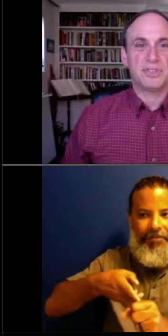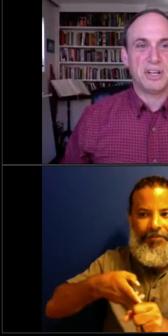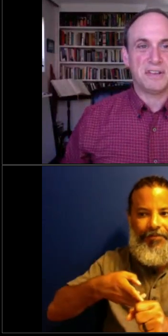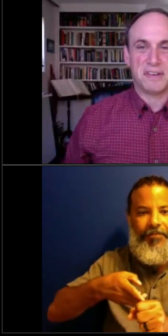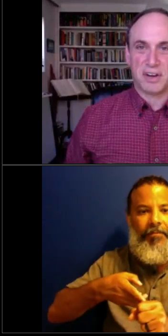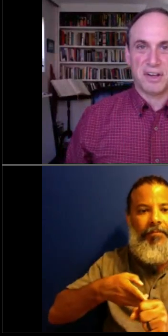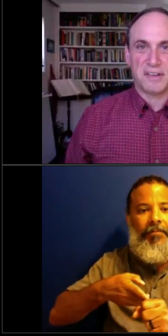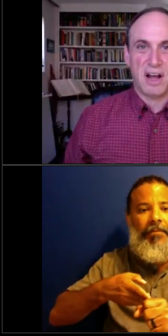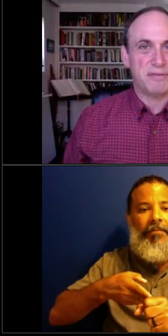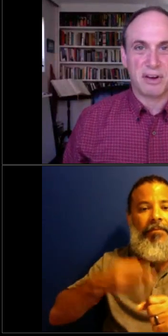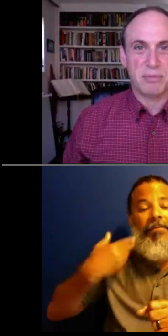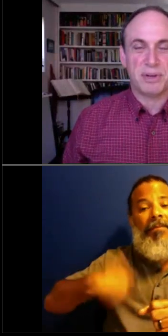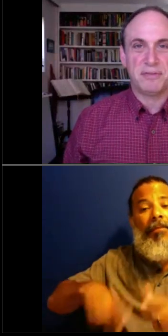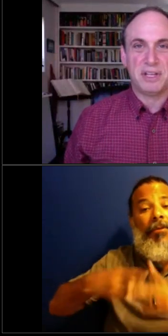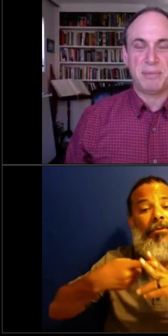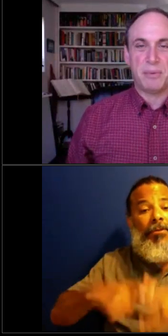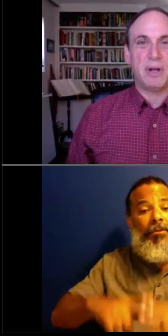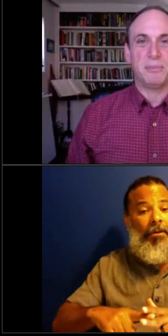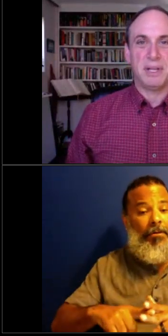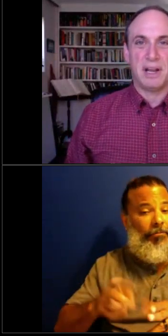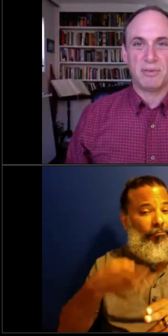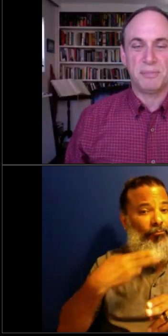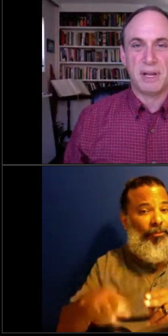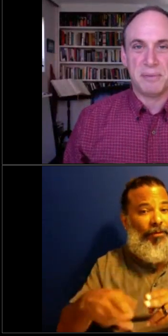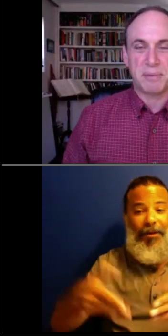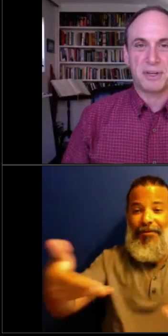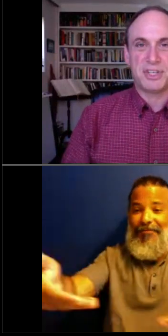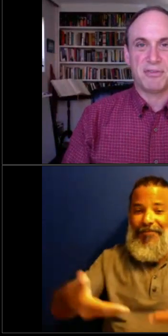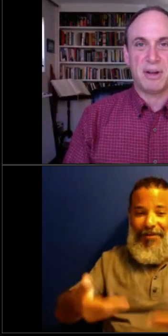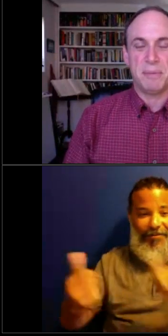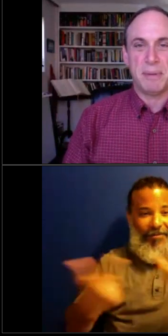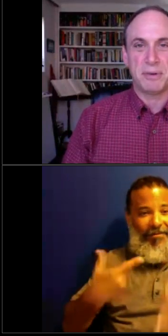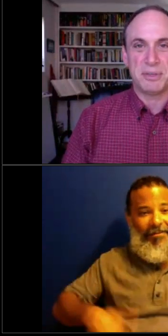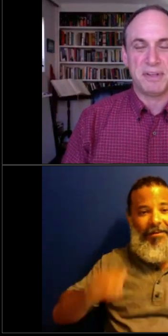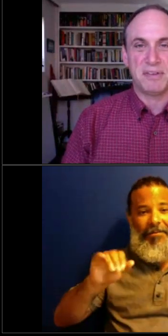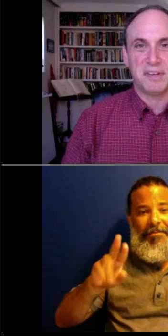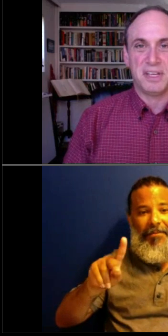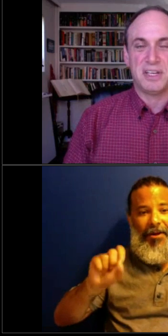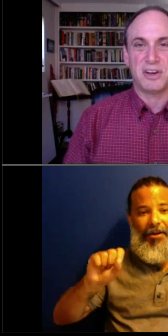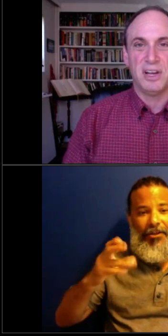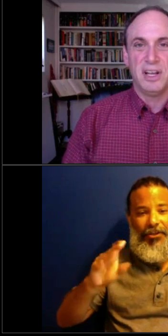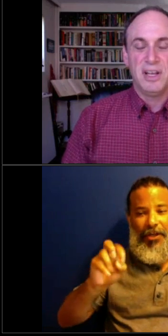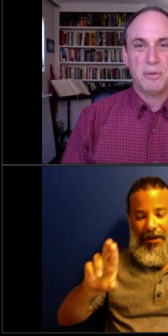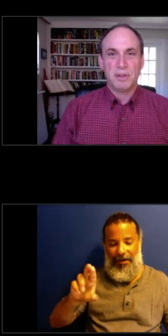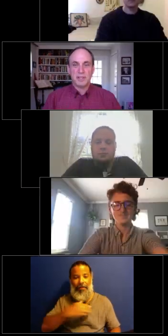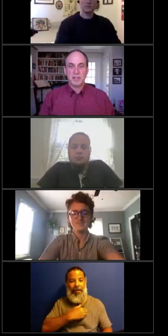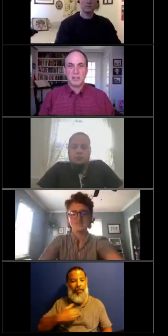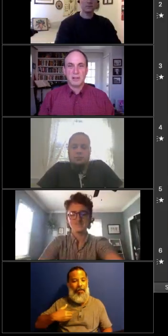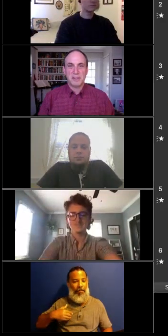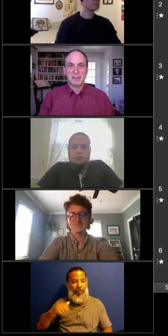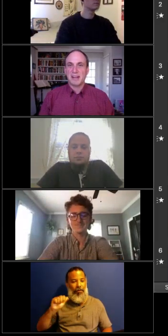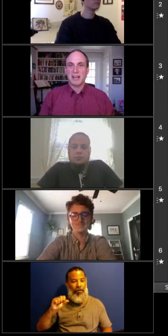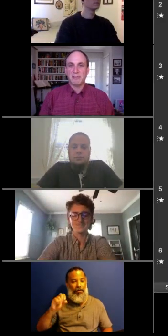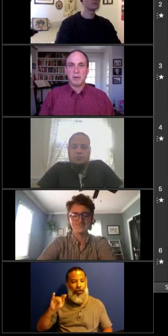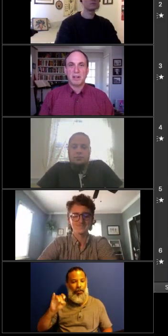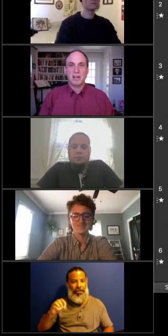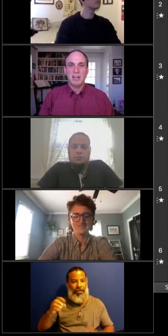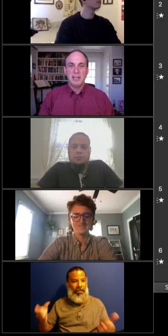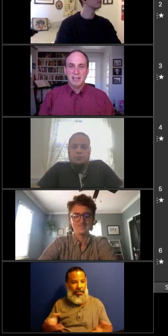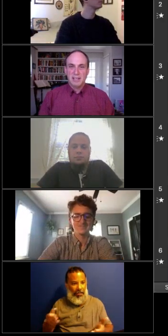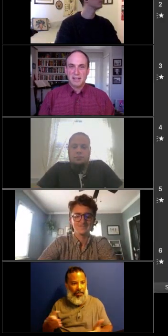I will just start us off very briefly by welcoming everyone. My name is Mark Schaefer. I'm the membership associate here with the Linguistic Society